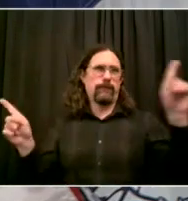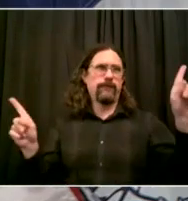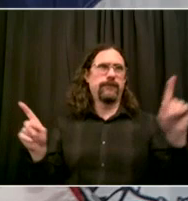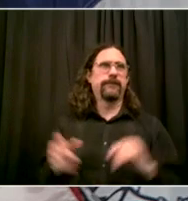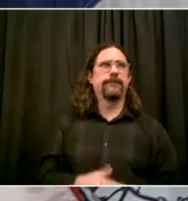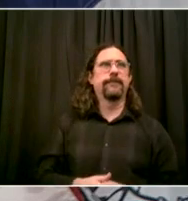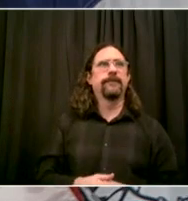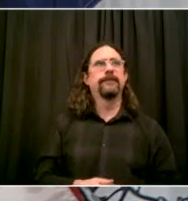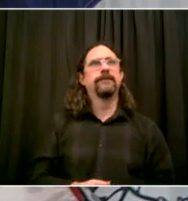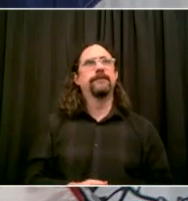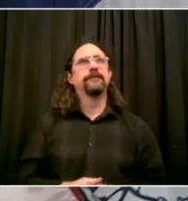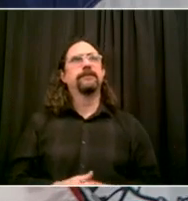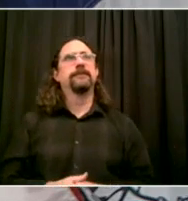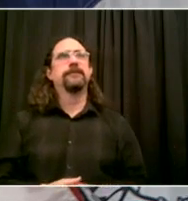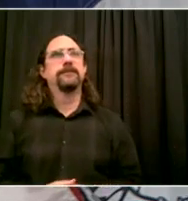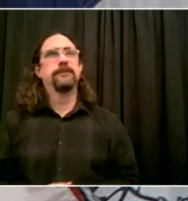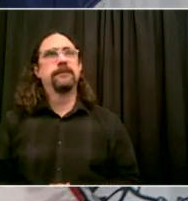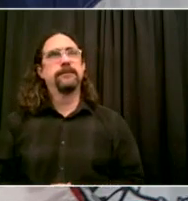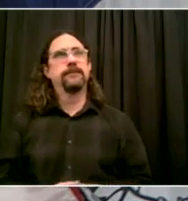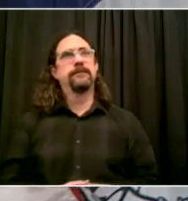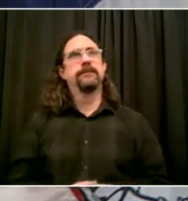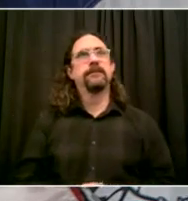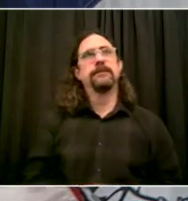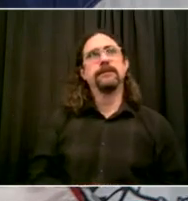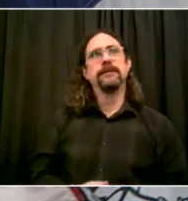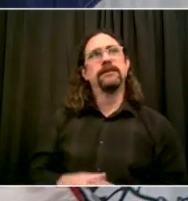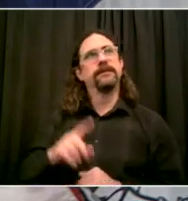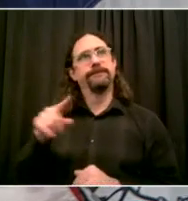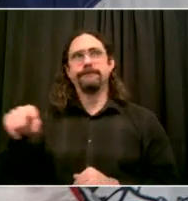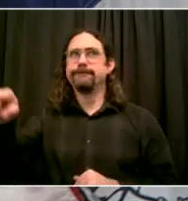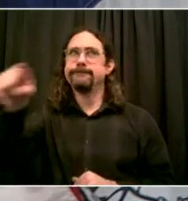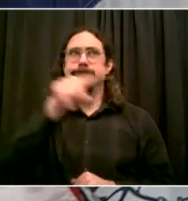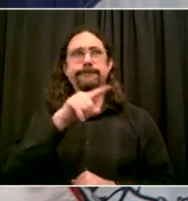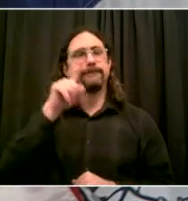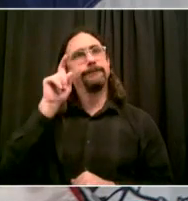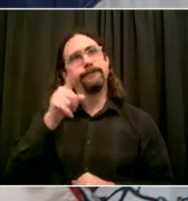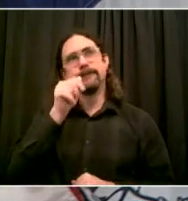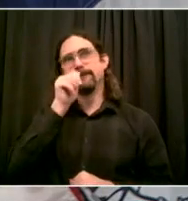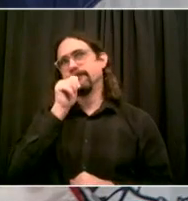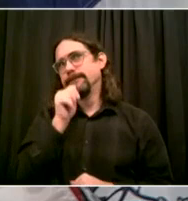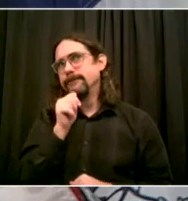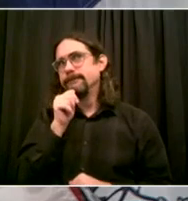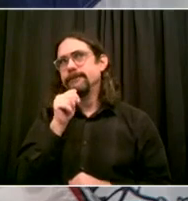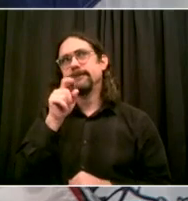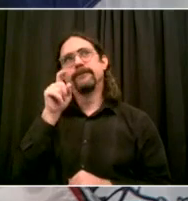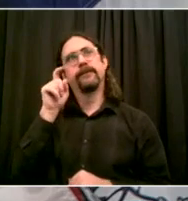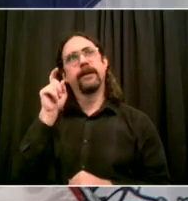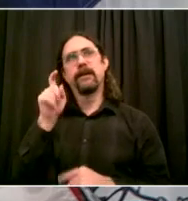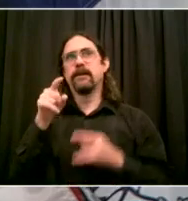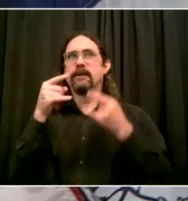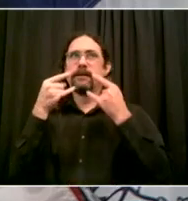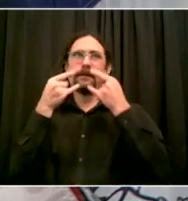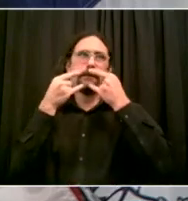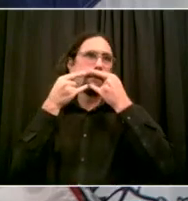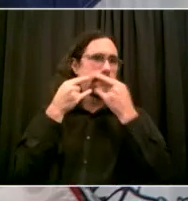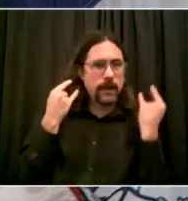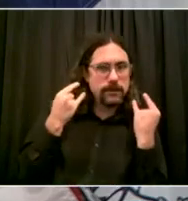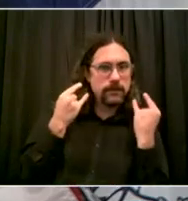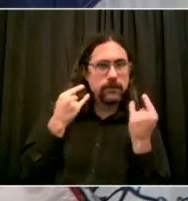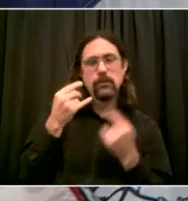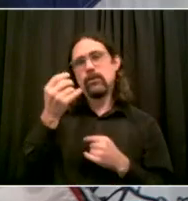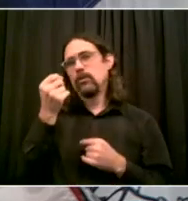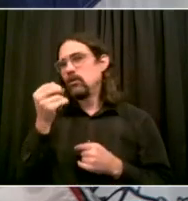and more restrictions and going back to some of the ways we had to live in the spring. But I want to